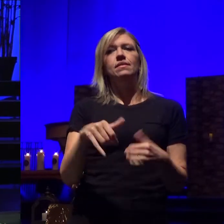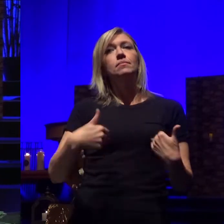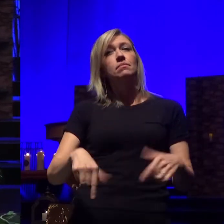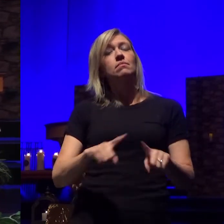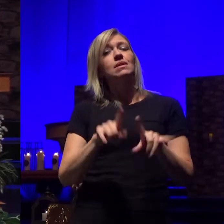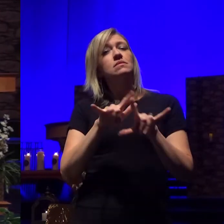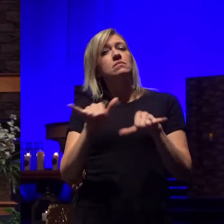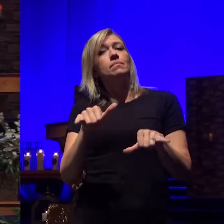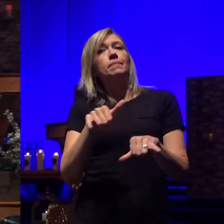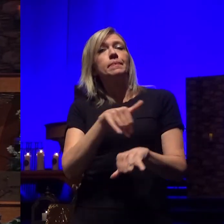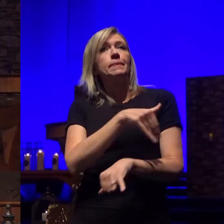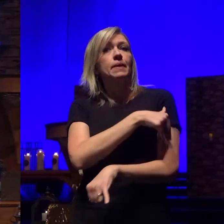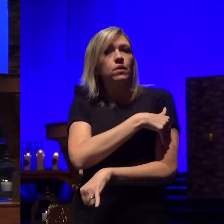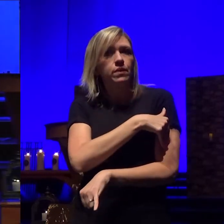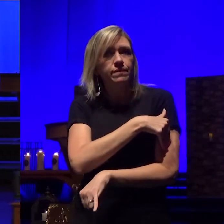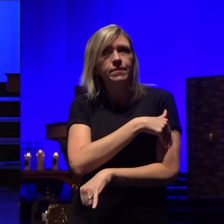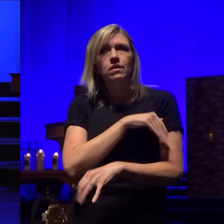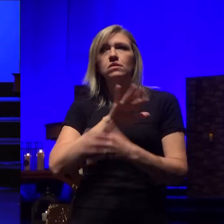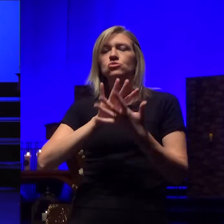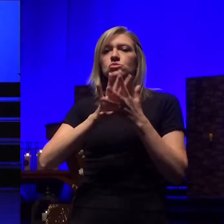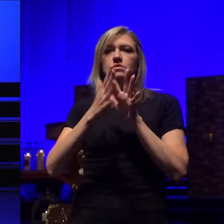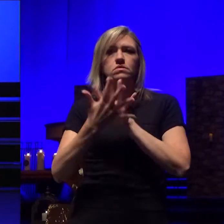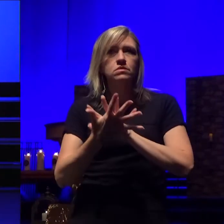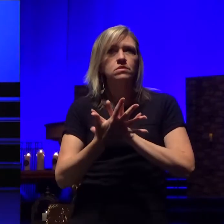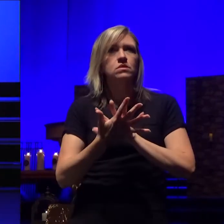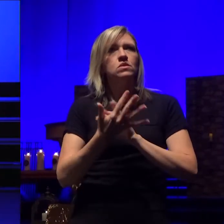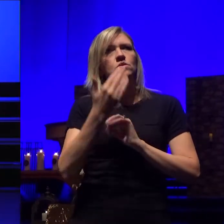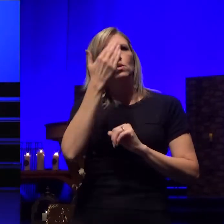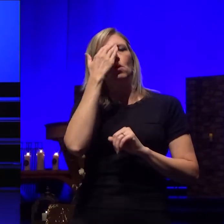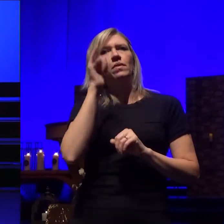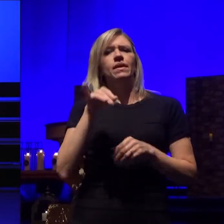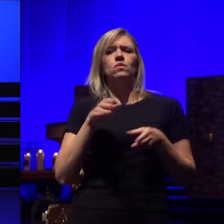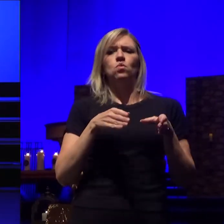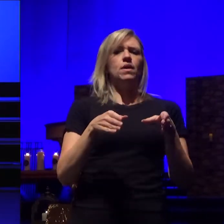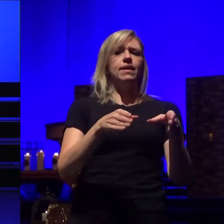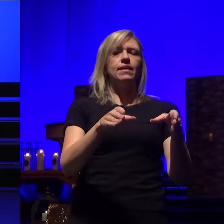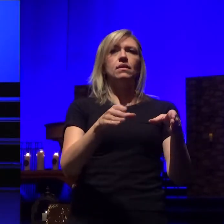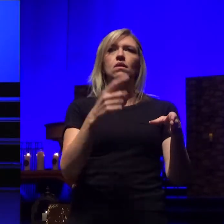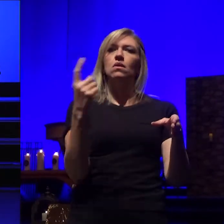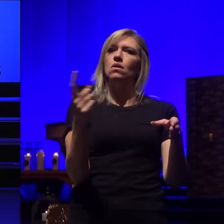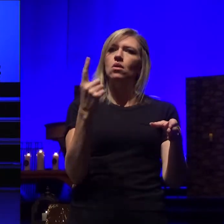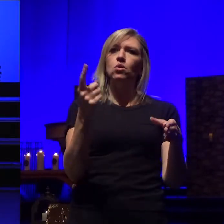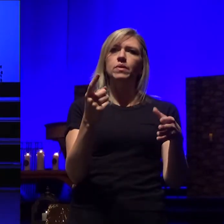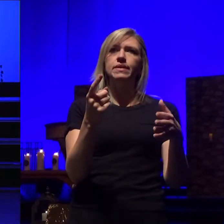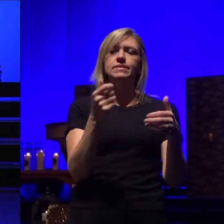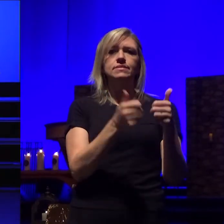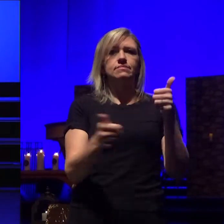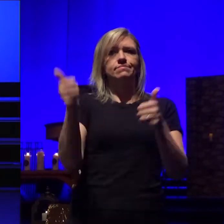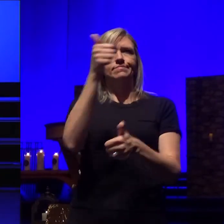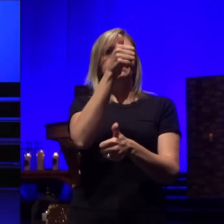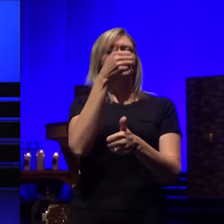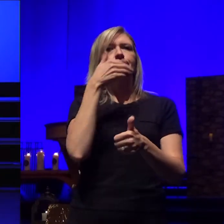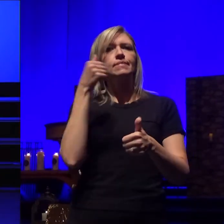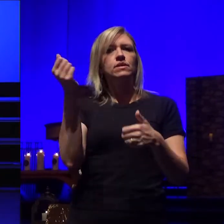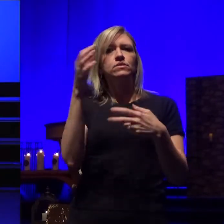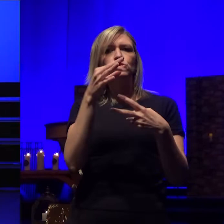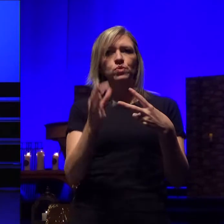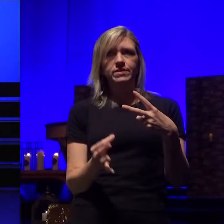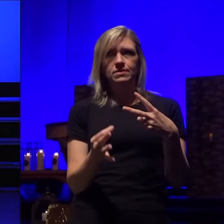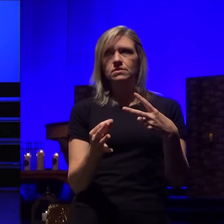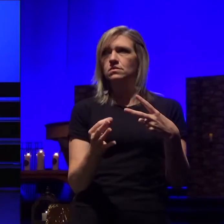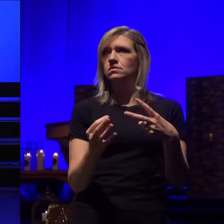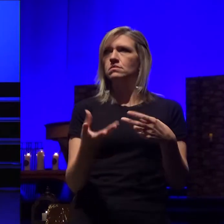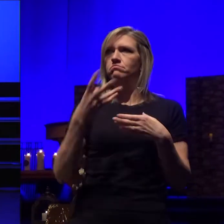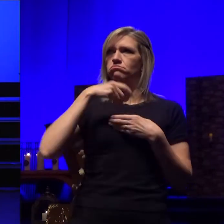powerful and how transformational to know that the way of spirit, that there's always a highest choice for us to take and manifest